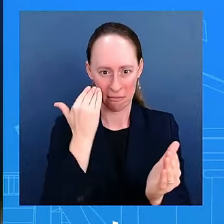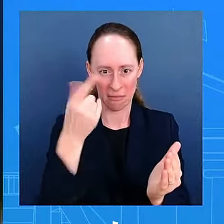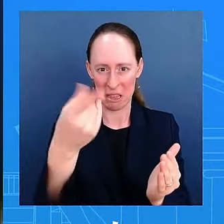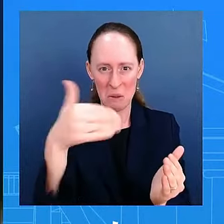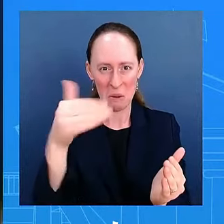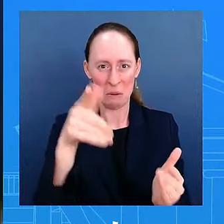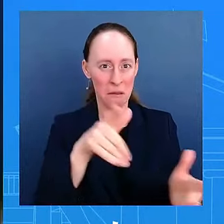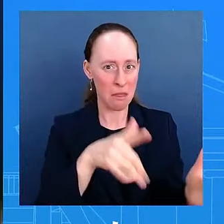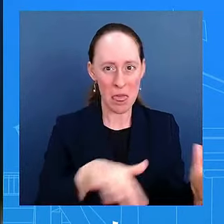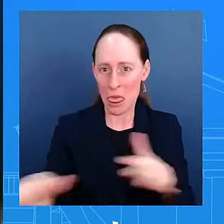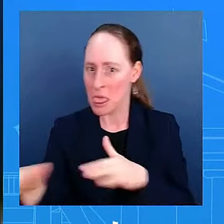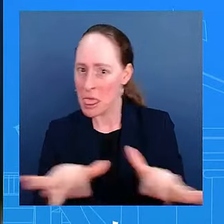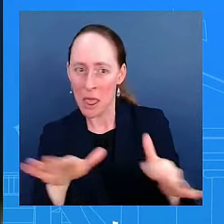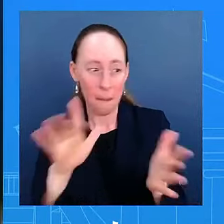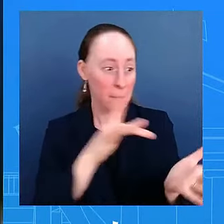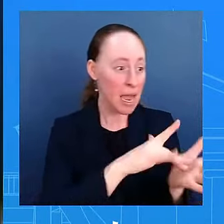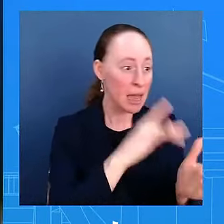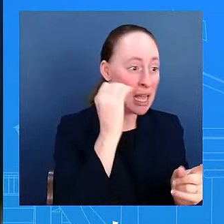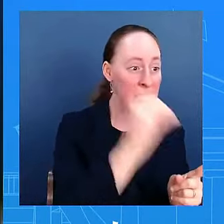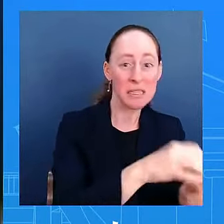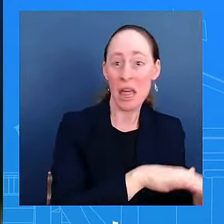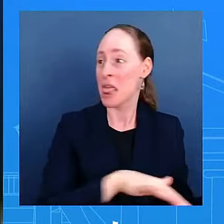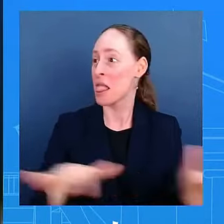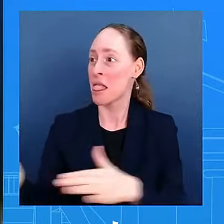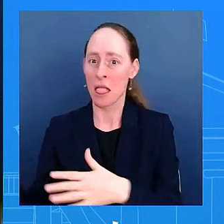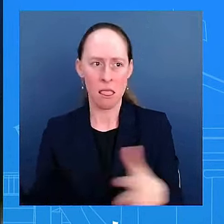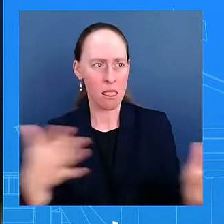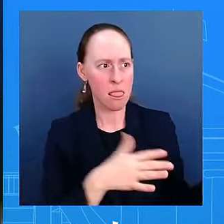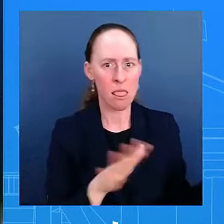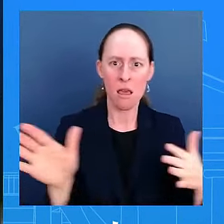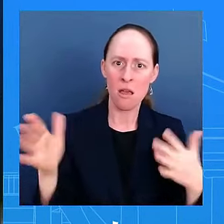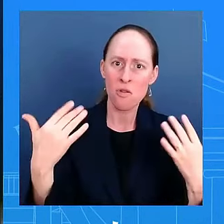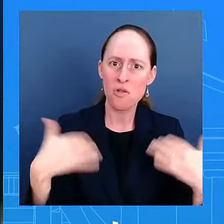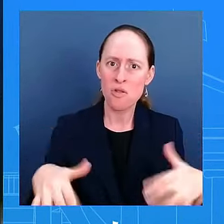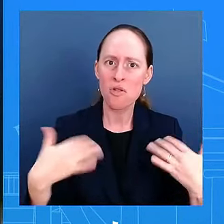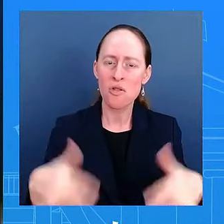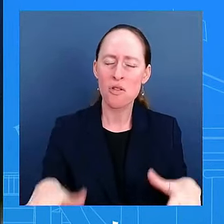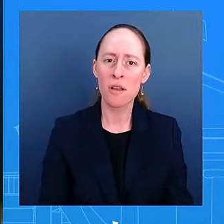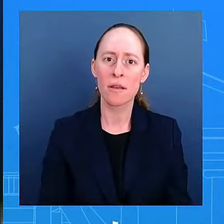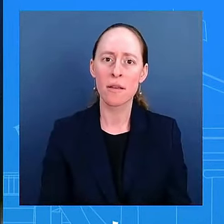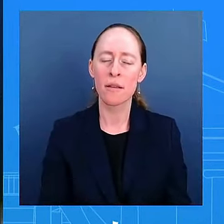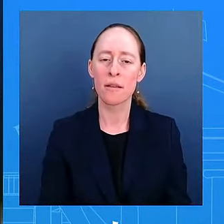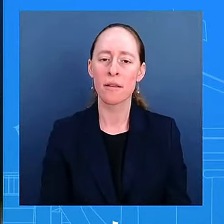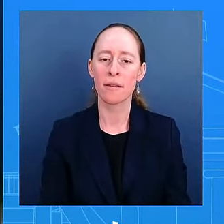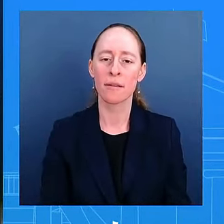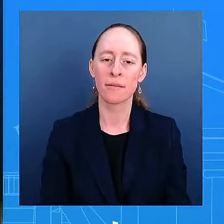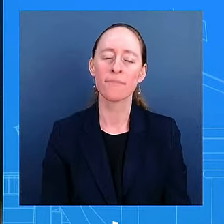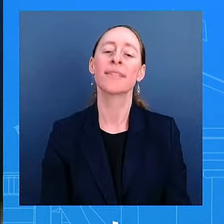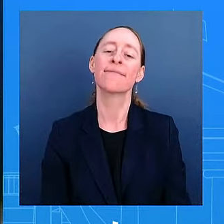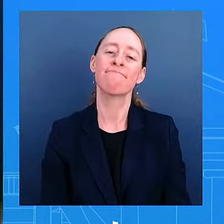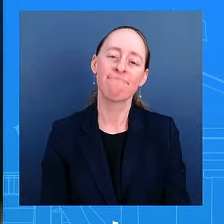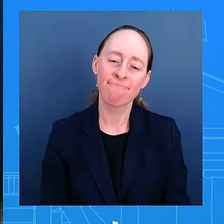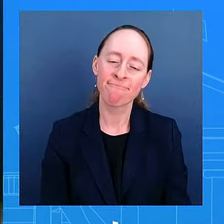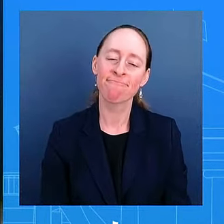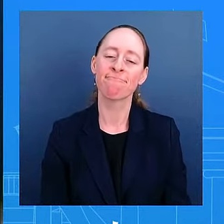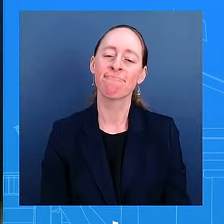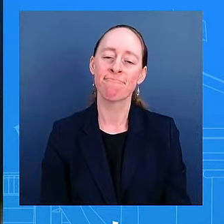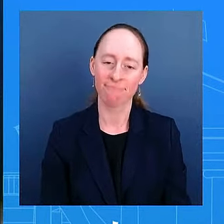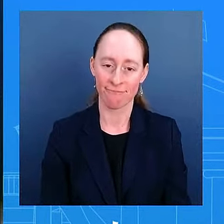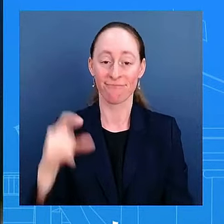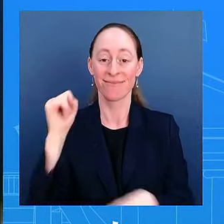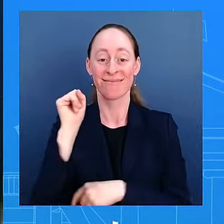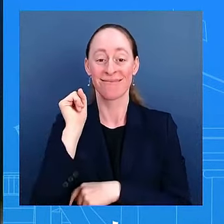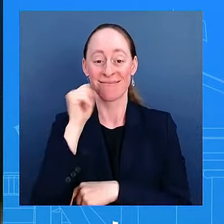president made. Look, that it is tradition, as you know, for on that day, a longstanding tradition for